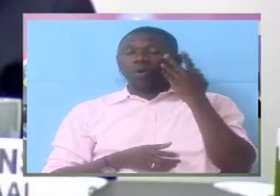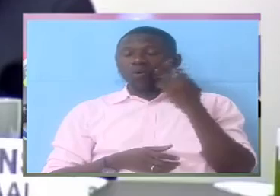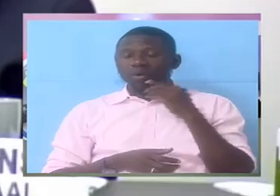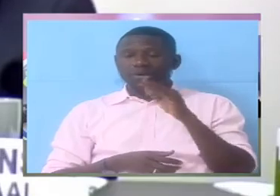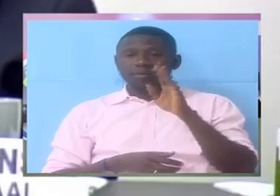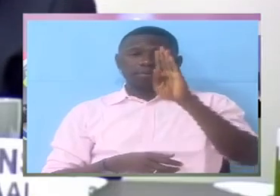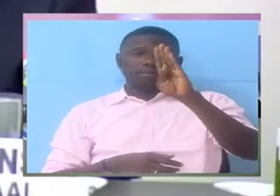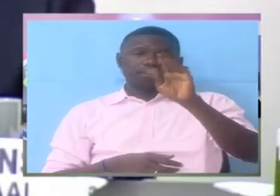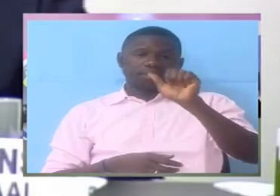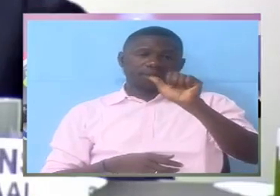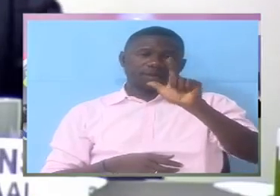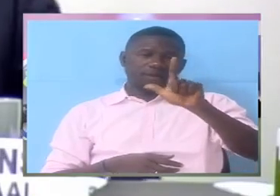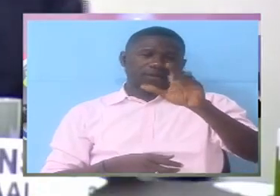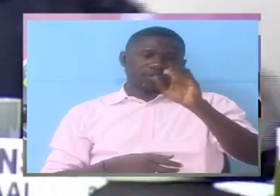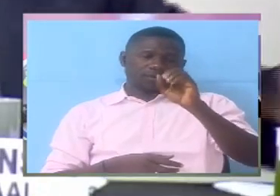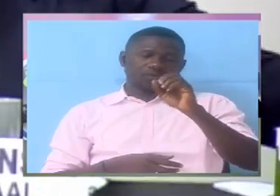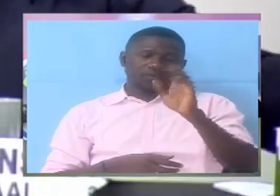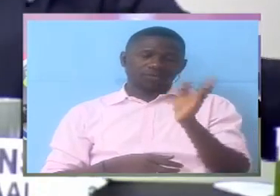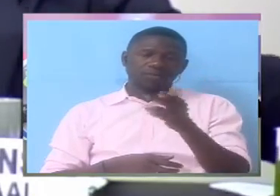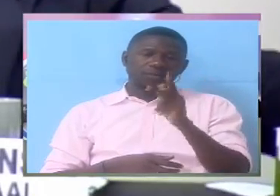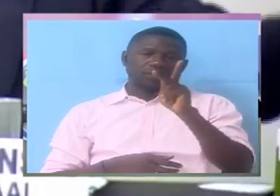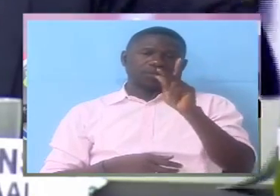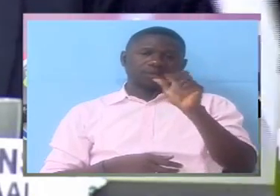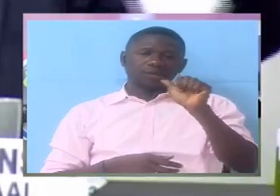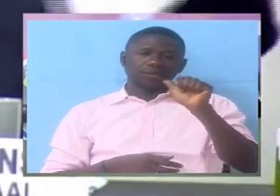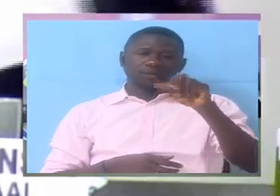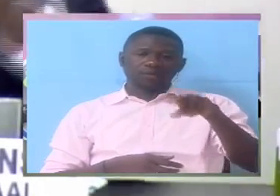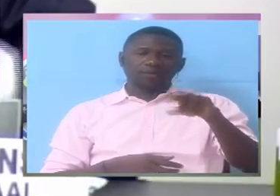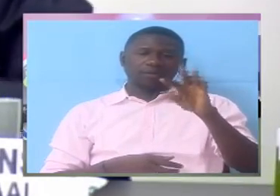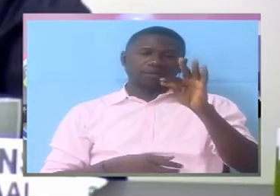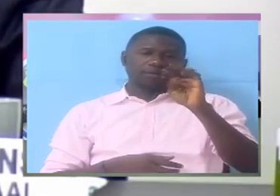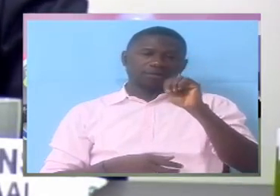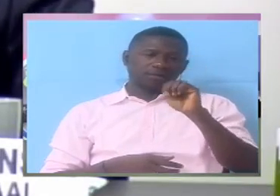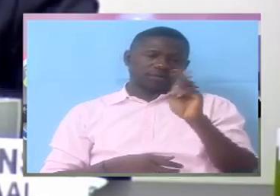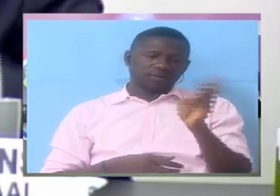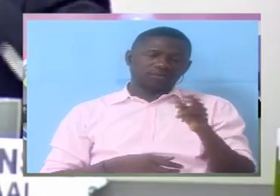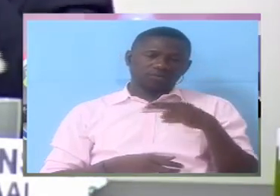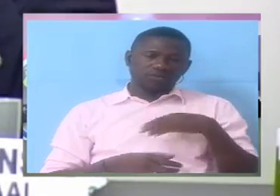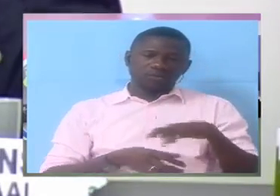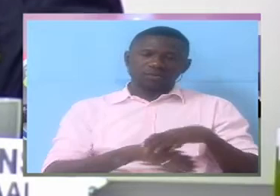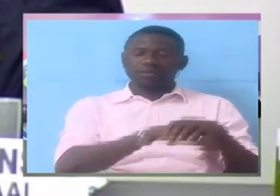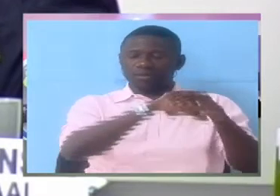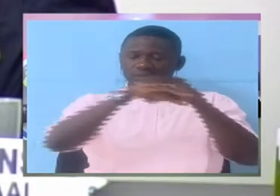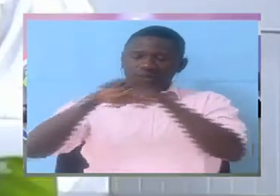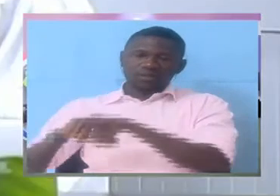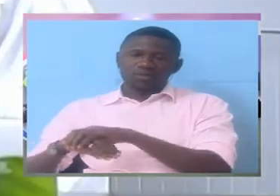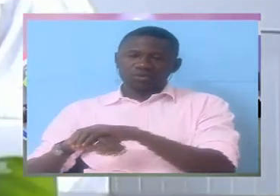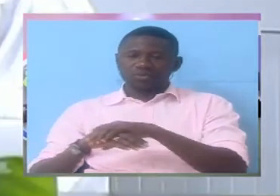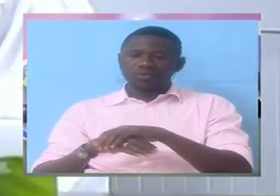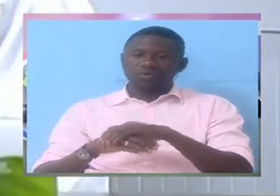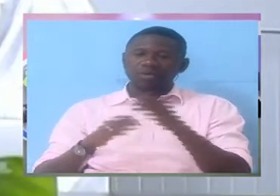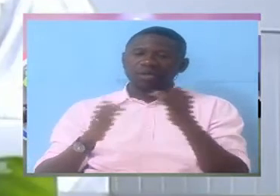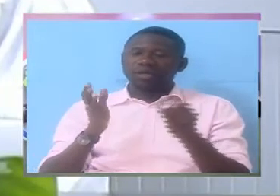to investigation biribe Balo Kante sambala investigation kiskisir bunda what happened muneketa